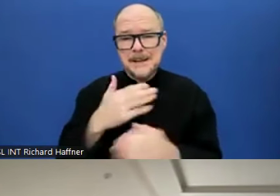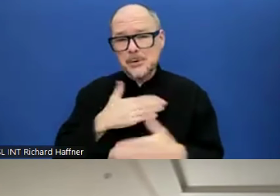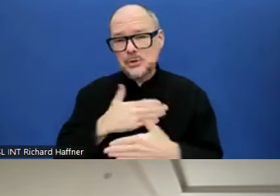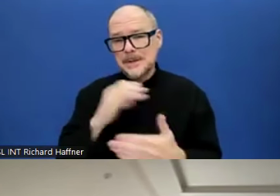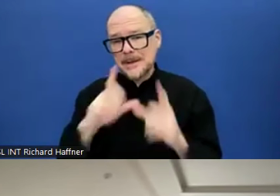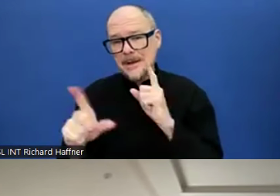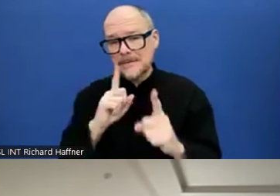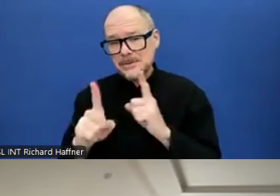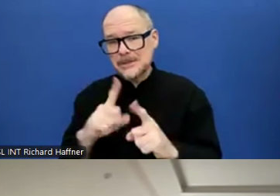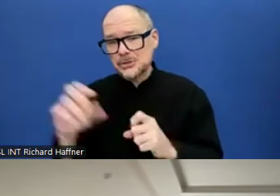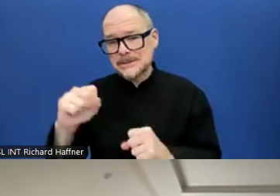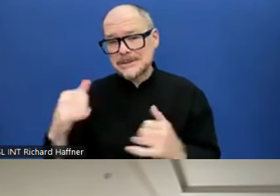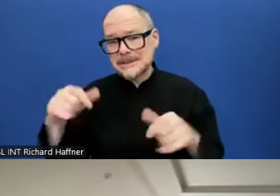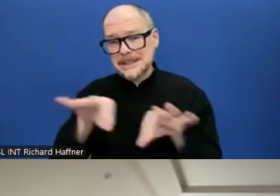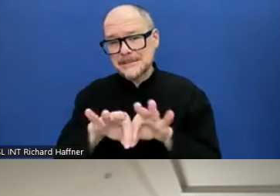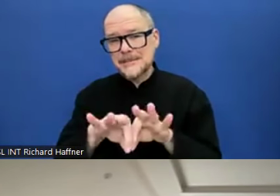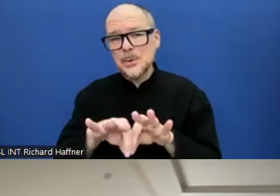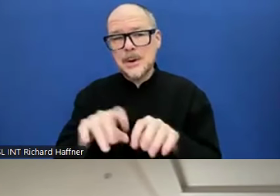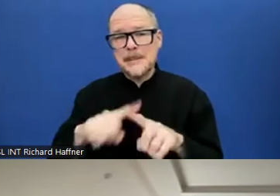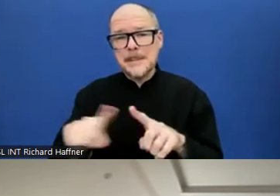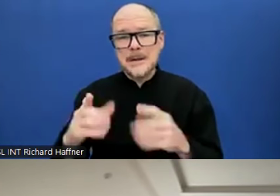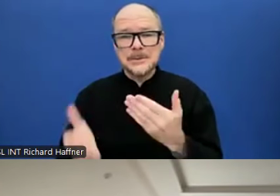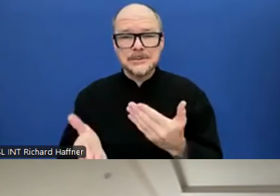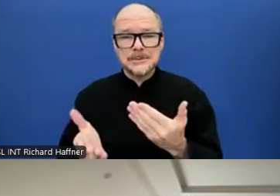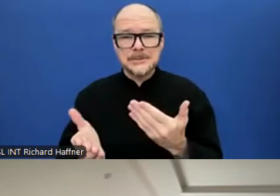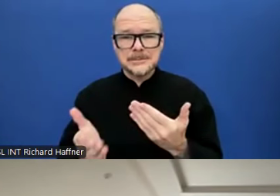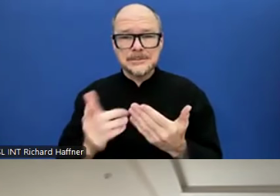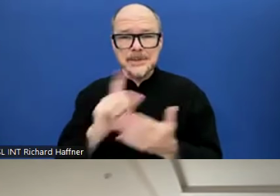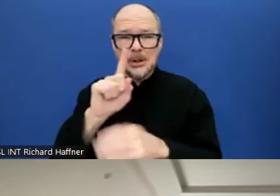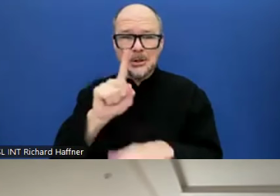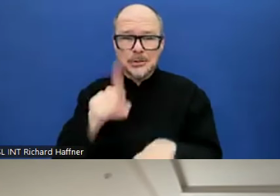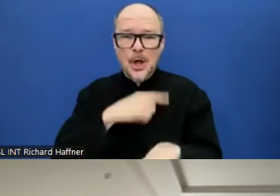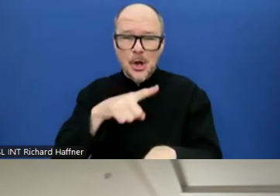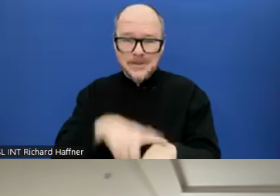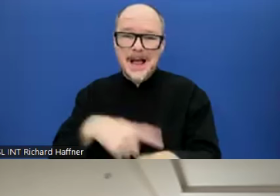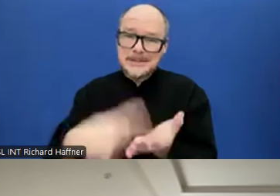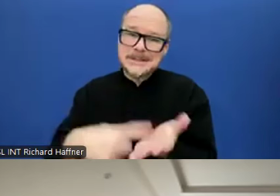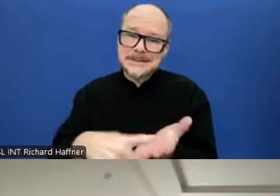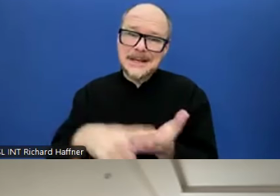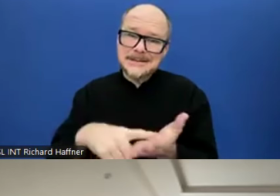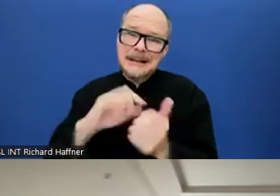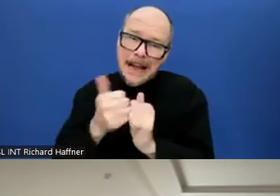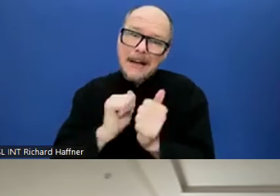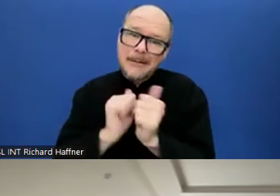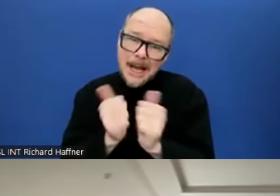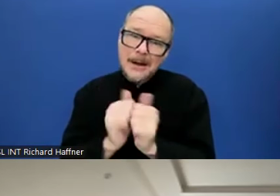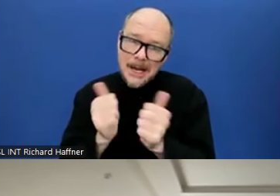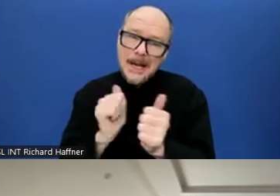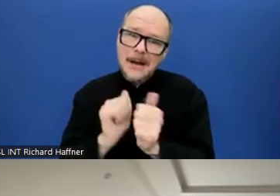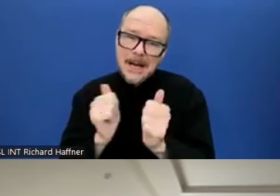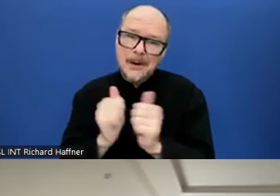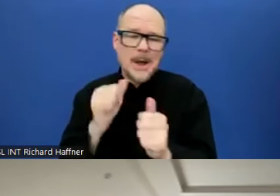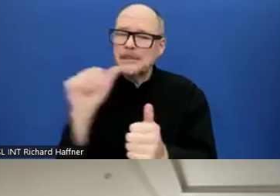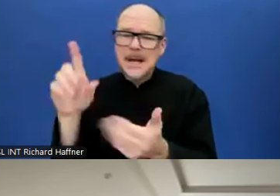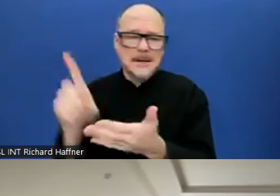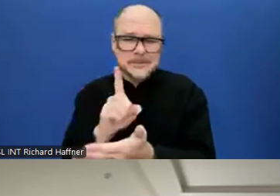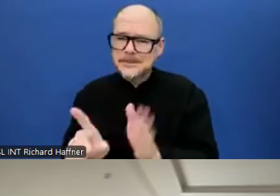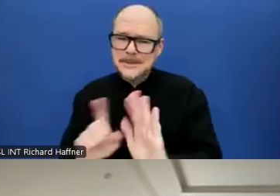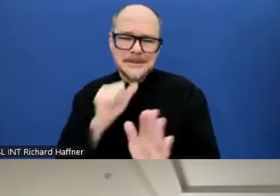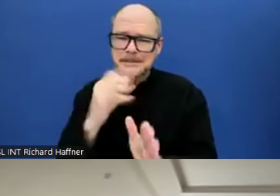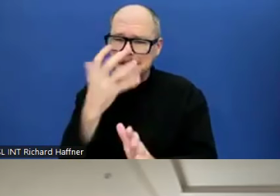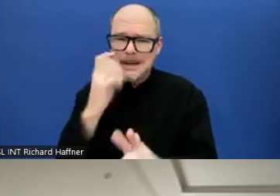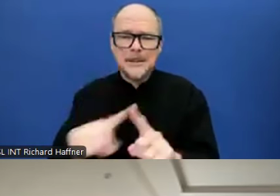important. But again, it's almost a long time just kind of coordinating the logistics, and there's no dispersion there whatsoever. I'm trying to be very sensitive. I know